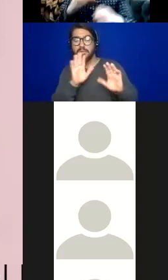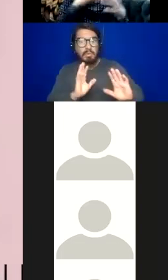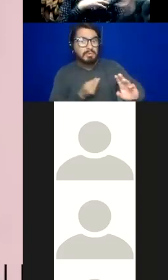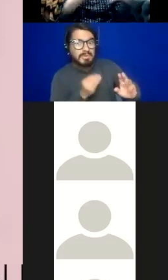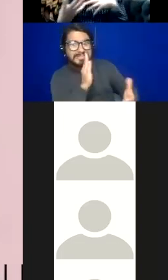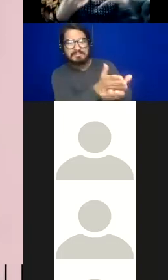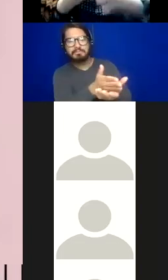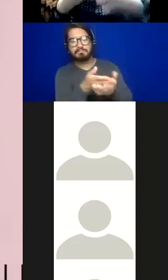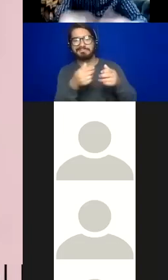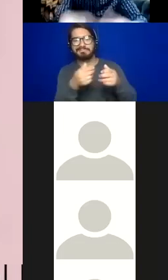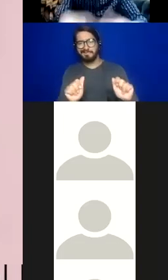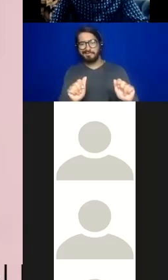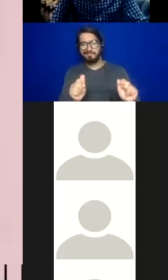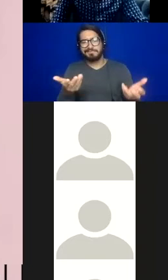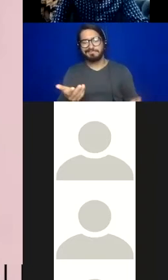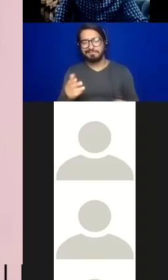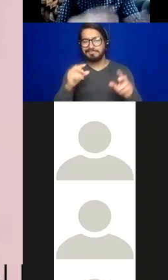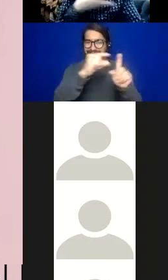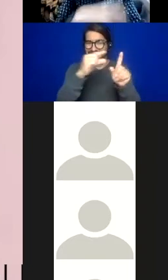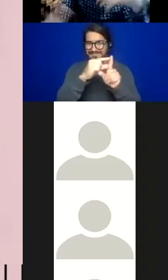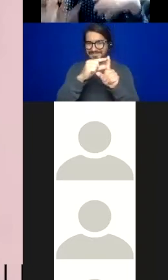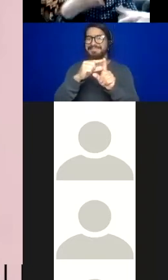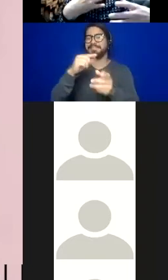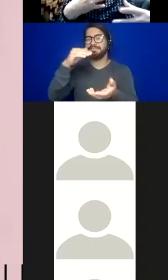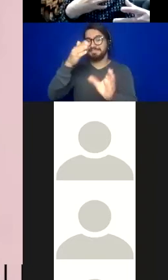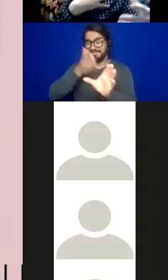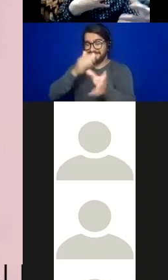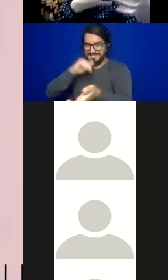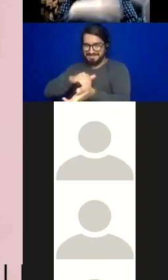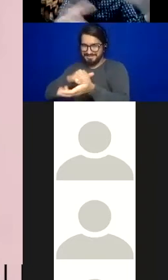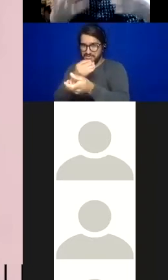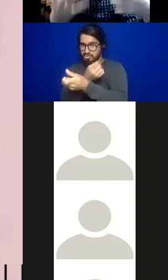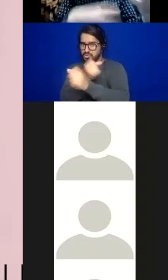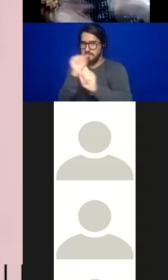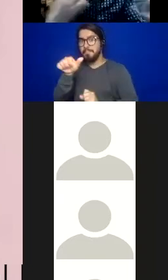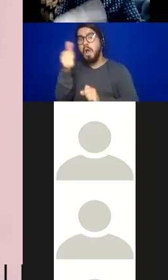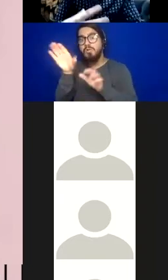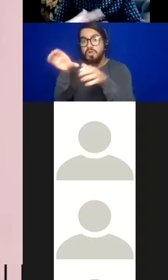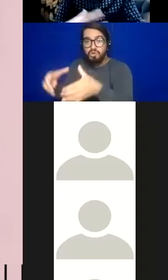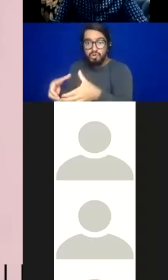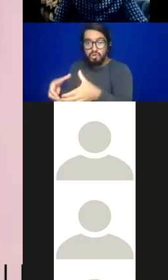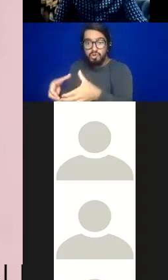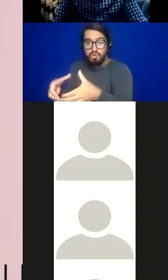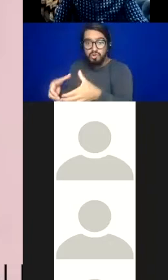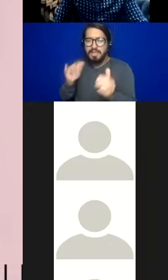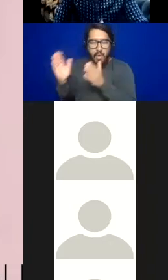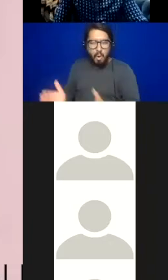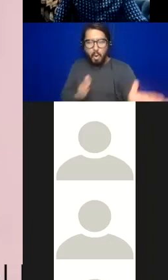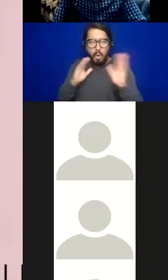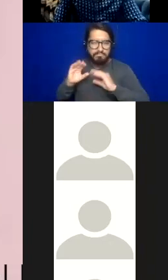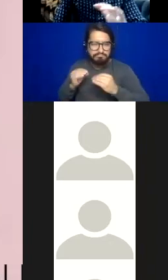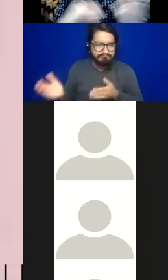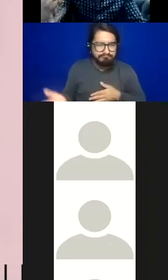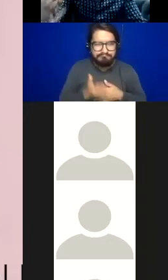So there's this term, Psychiatric Survivors, which is like another kind of group that's organizing. And